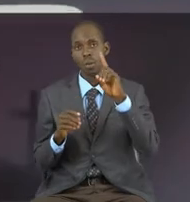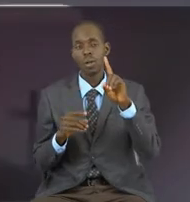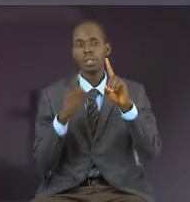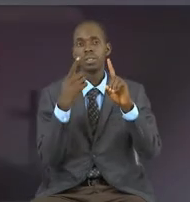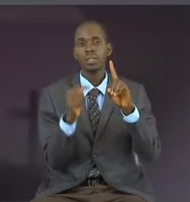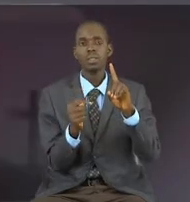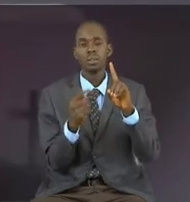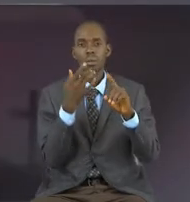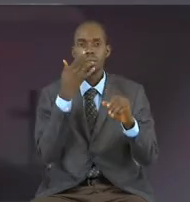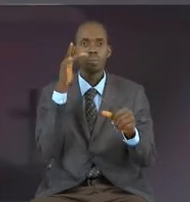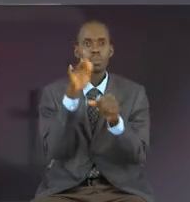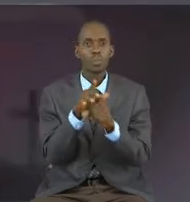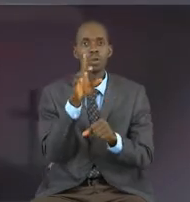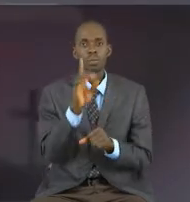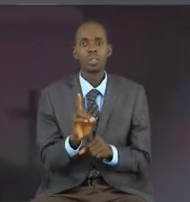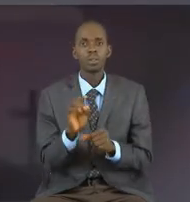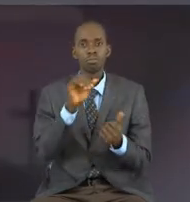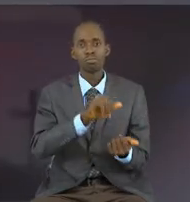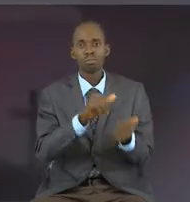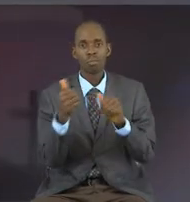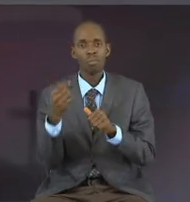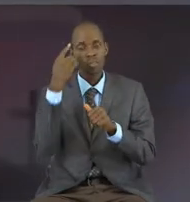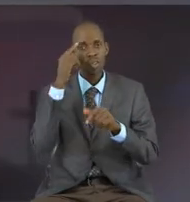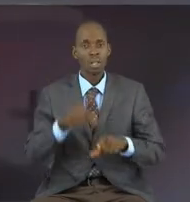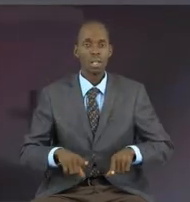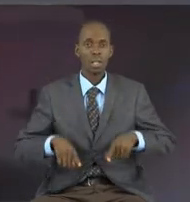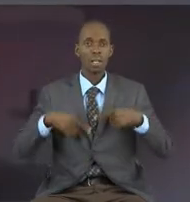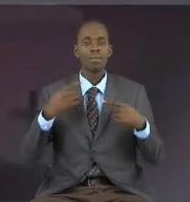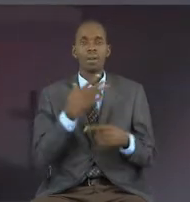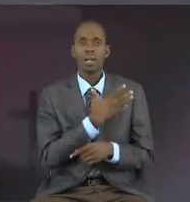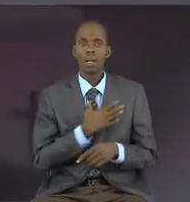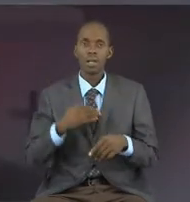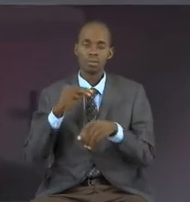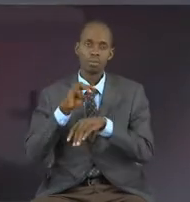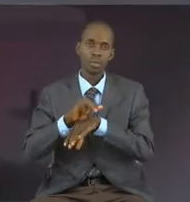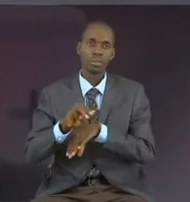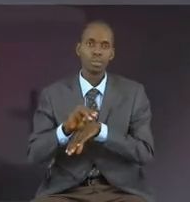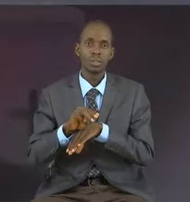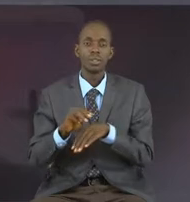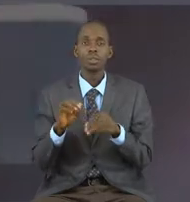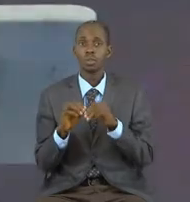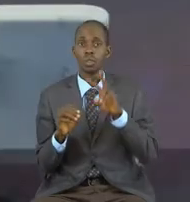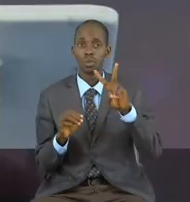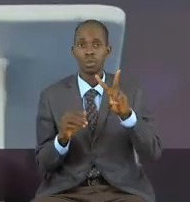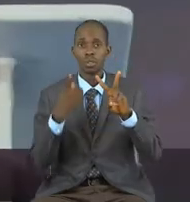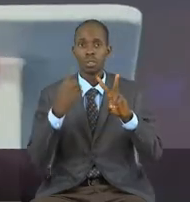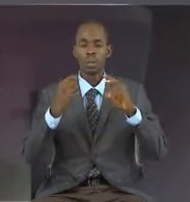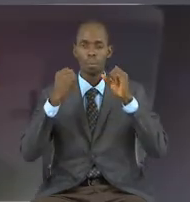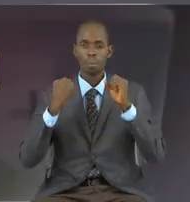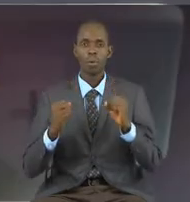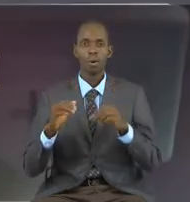baptism for life and ministry. Number two, the powerful breakthrough